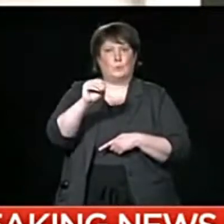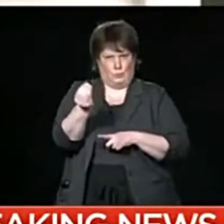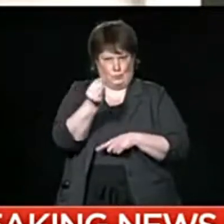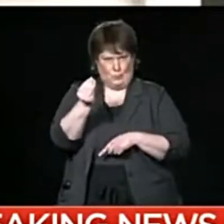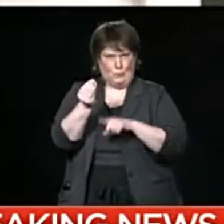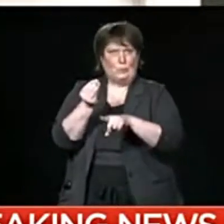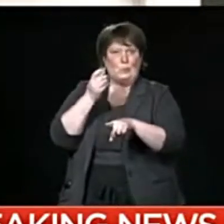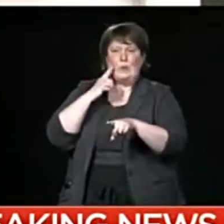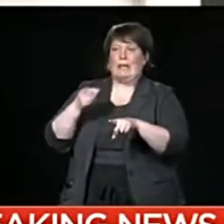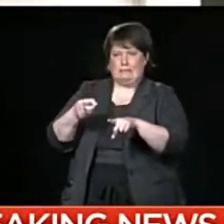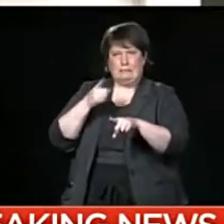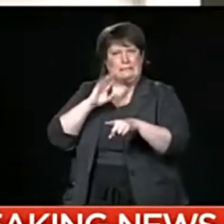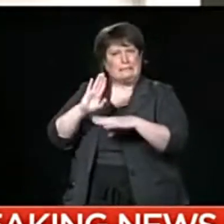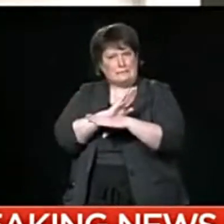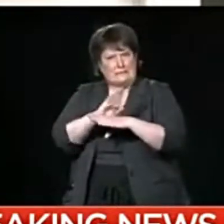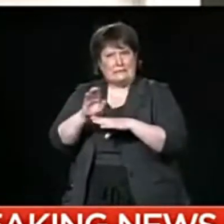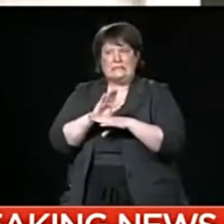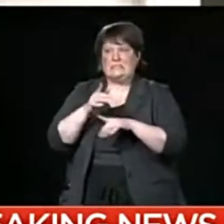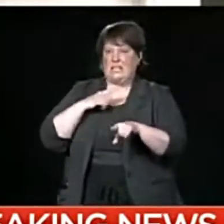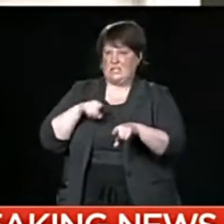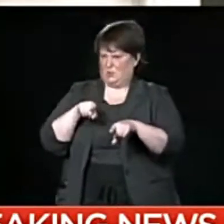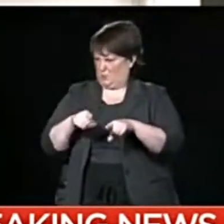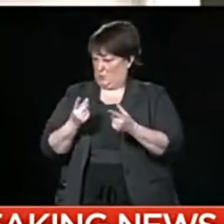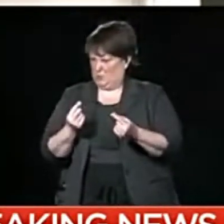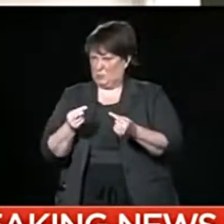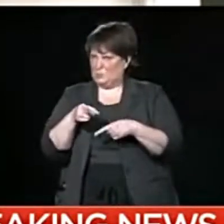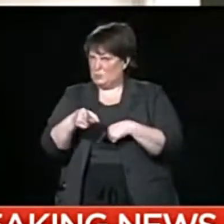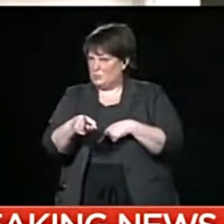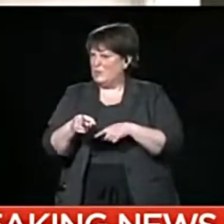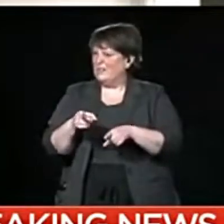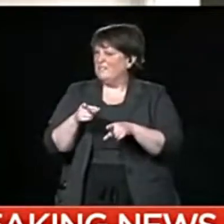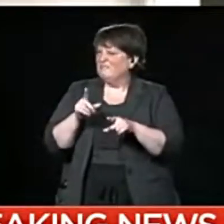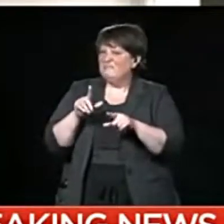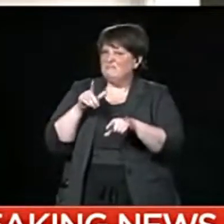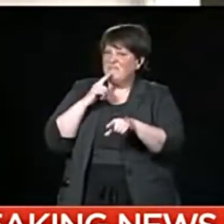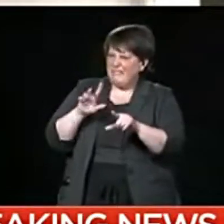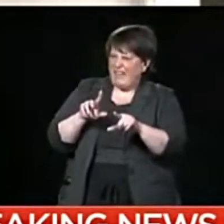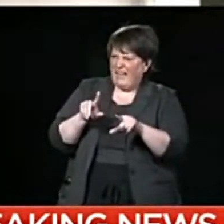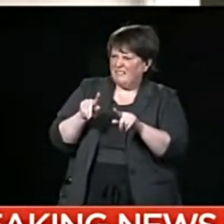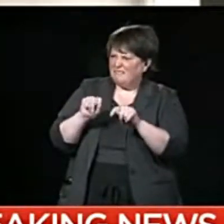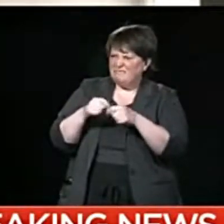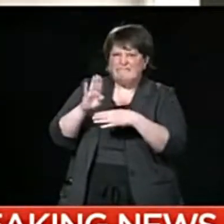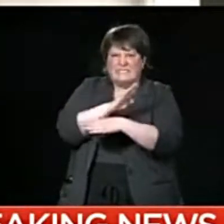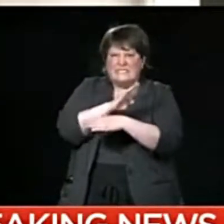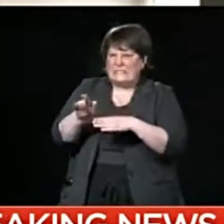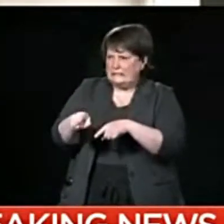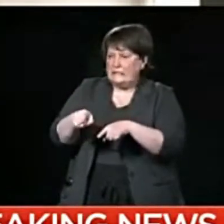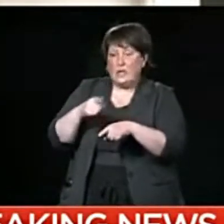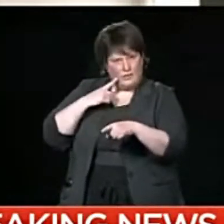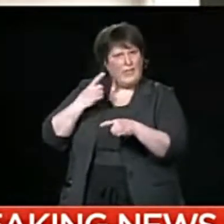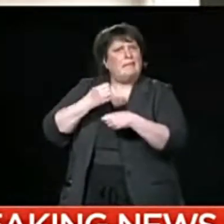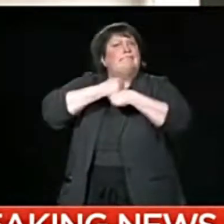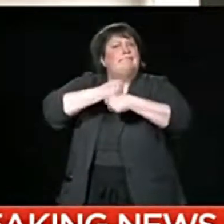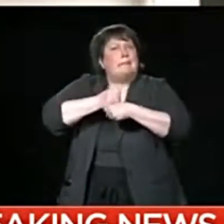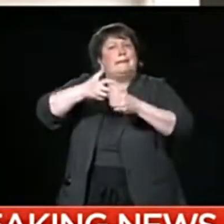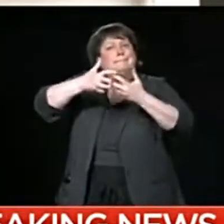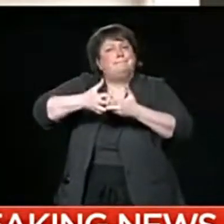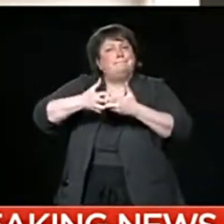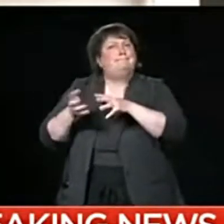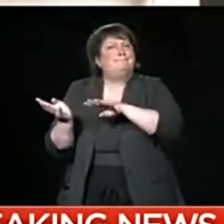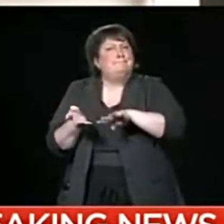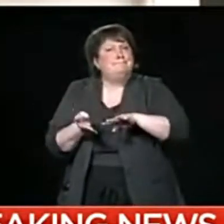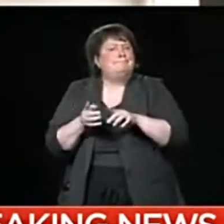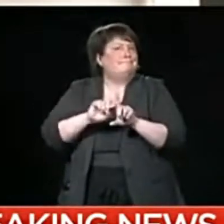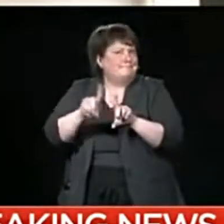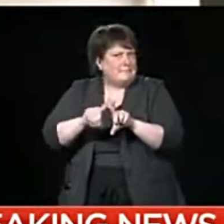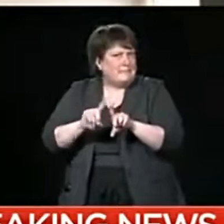around COVID-19, Dave asked his team how they could repurpose their building materials factory to make products